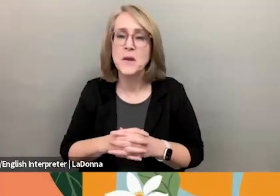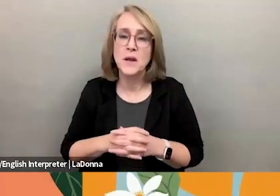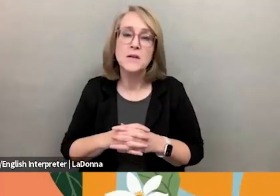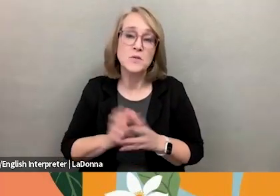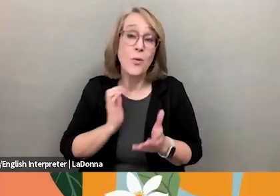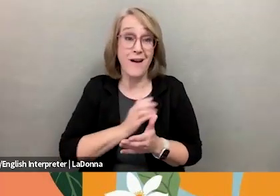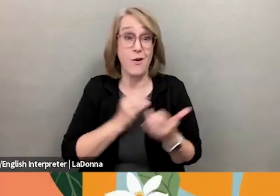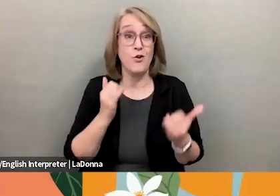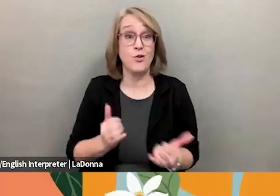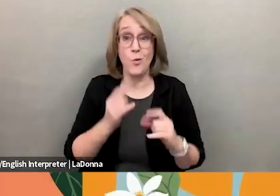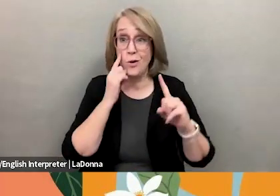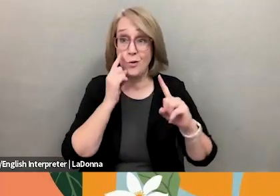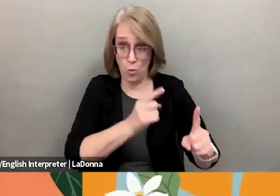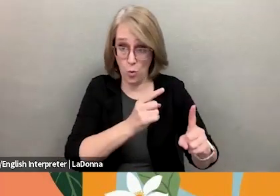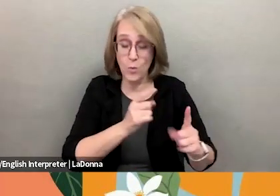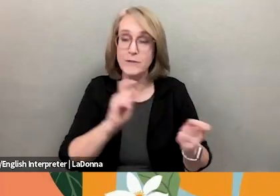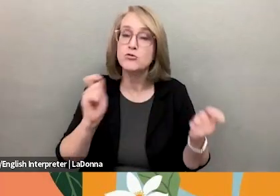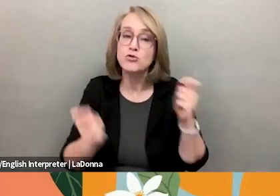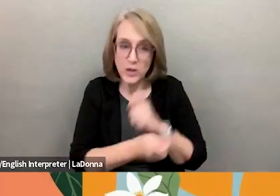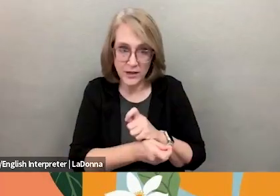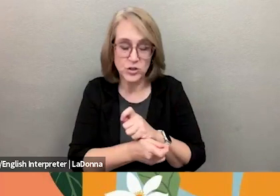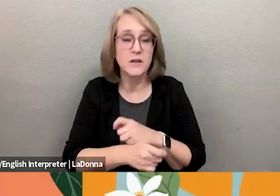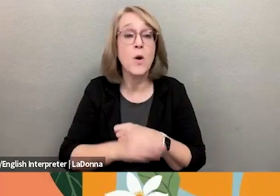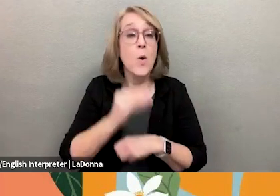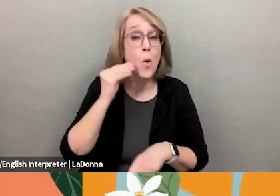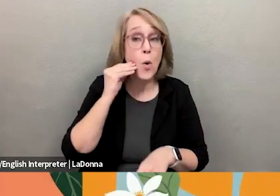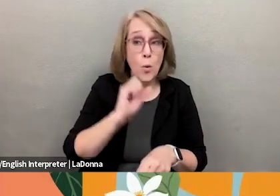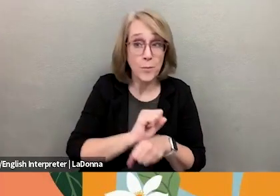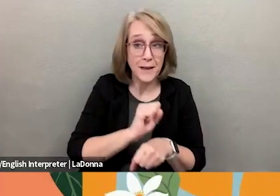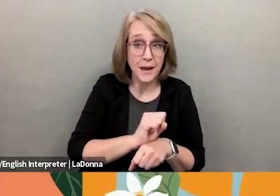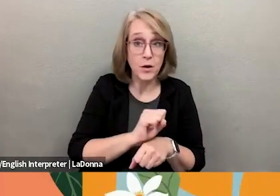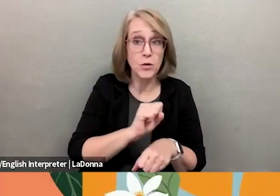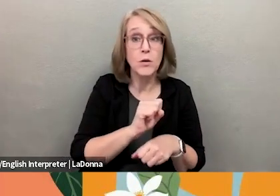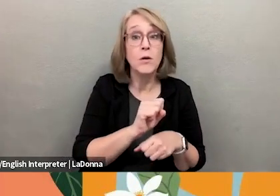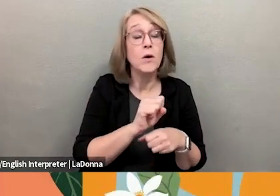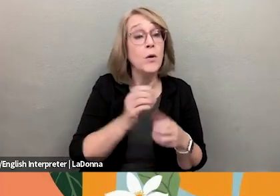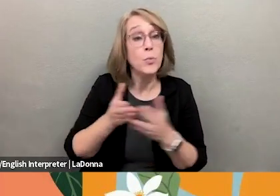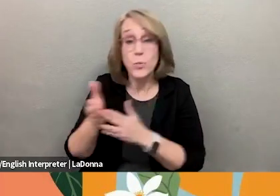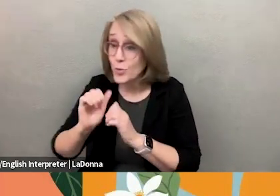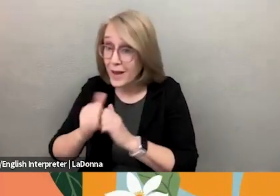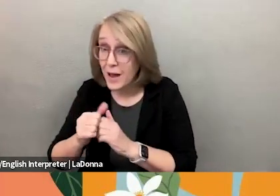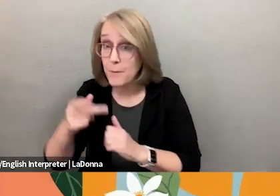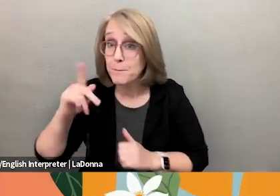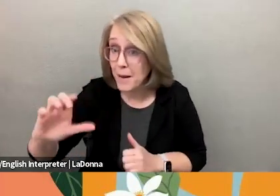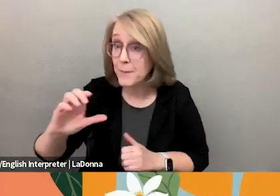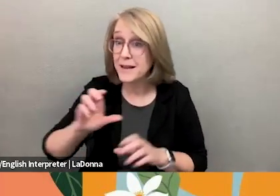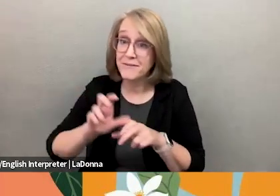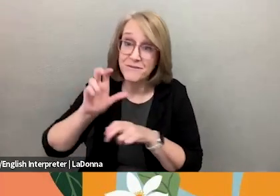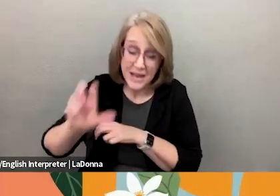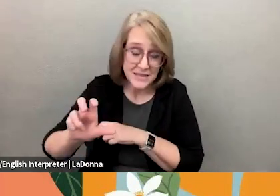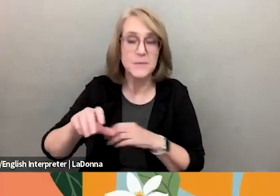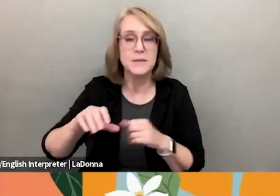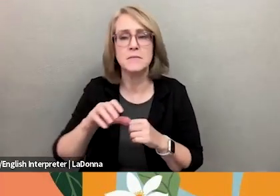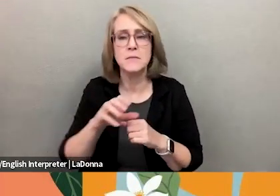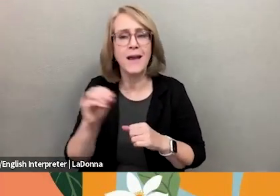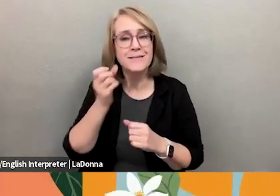and transparency. So we are looking at workers who are impacted in this sort of public market, however, are not public employees